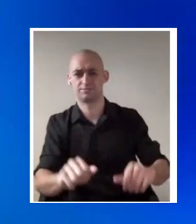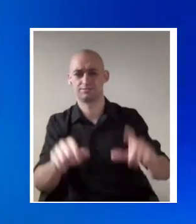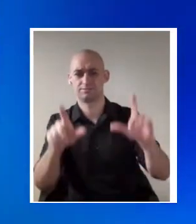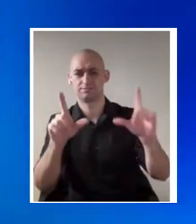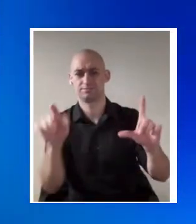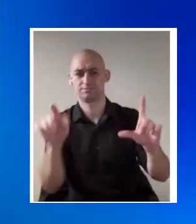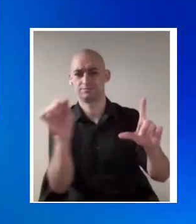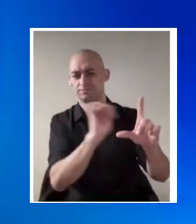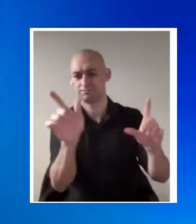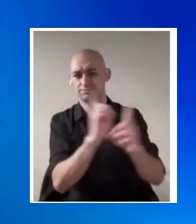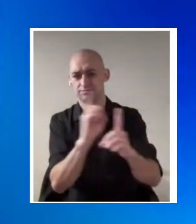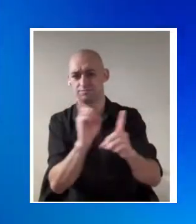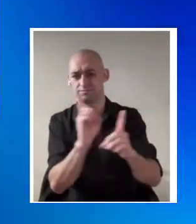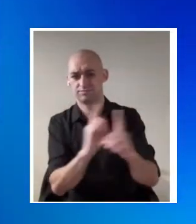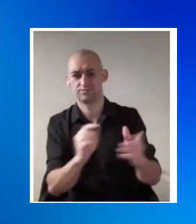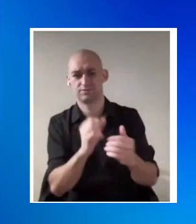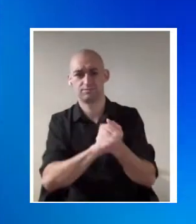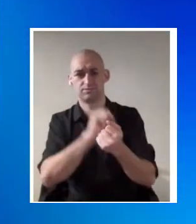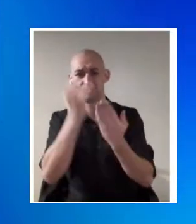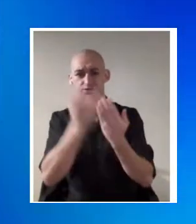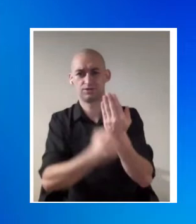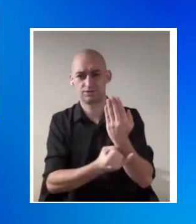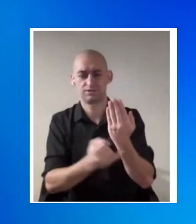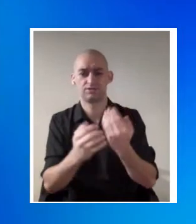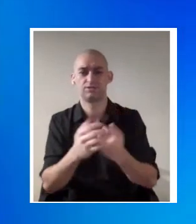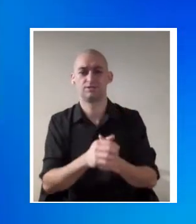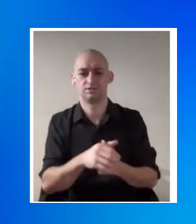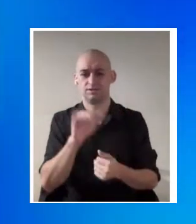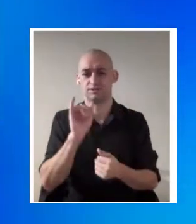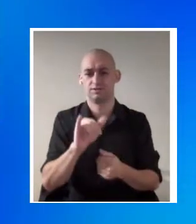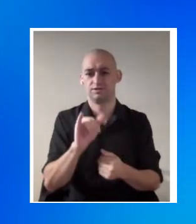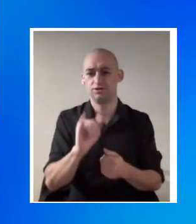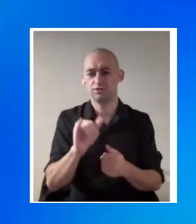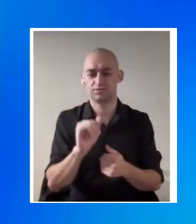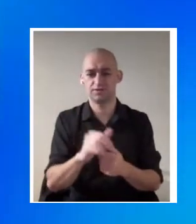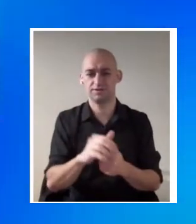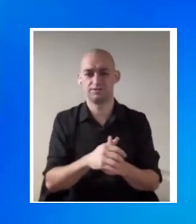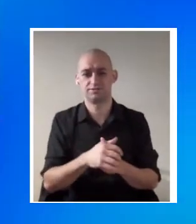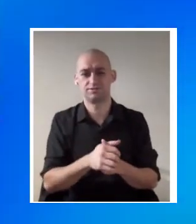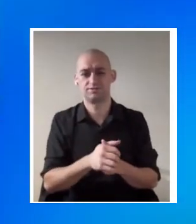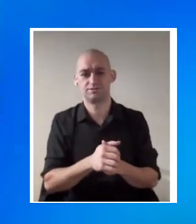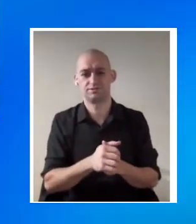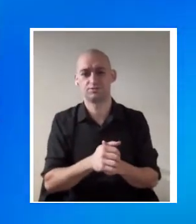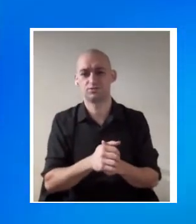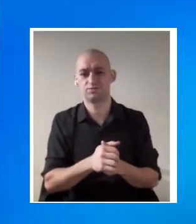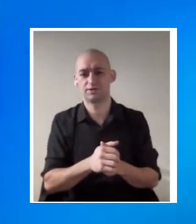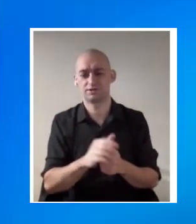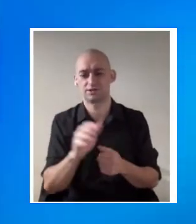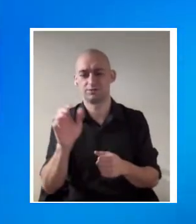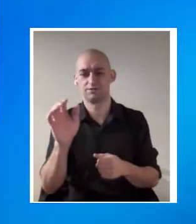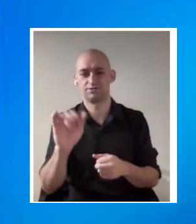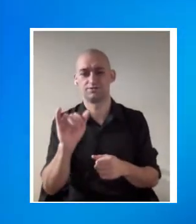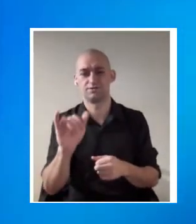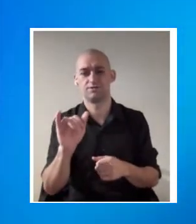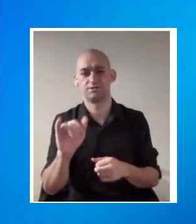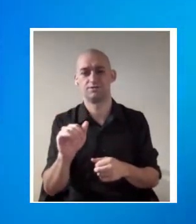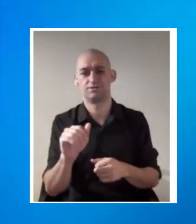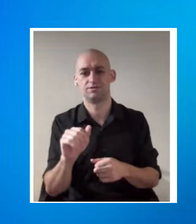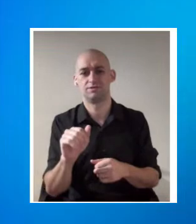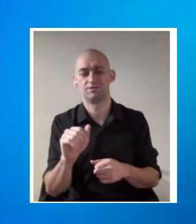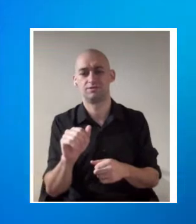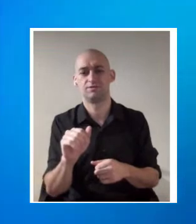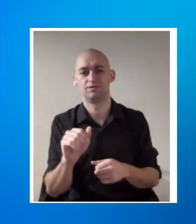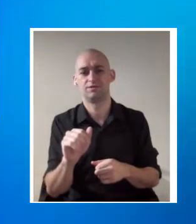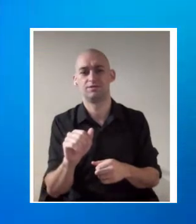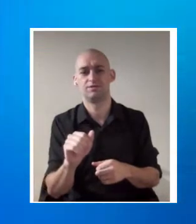maps in different subjects, which you can click on each, read the description, scroll over the map, and get the information